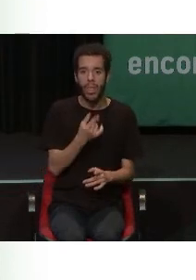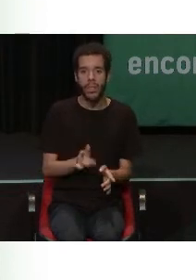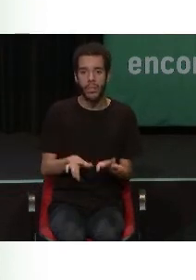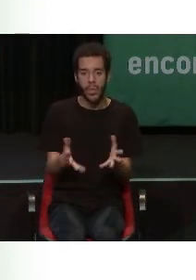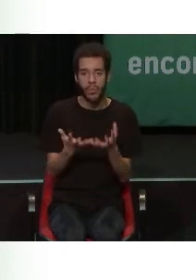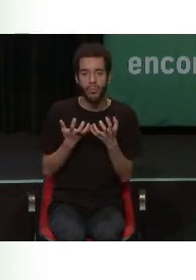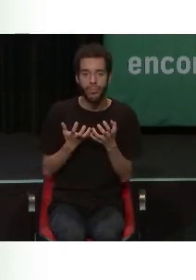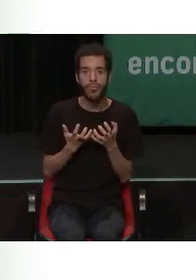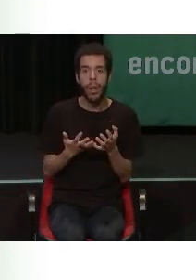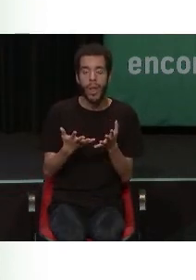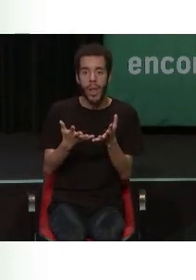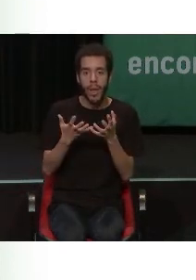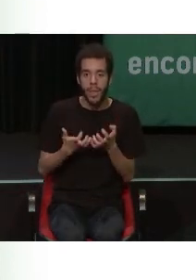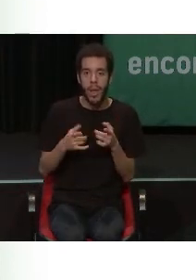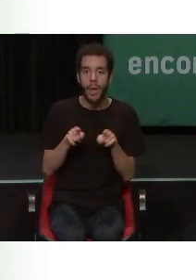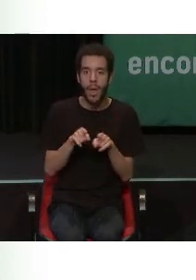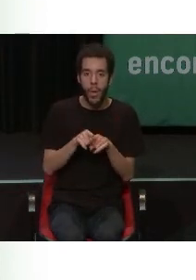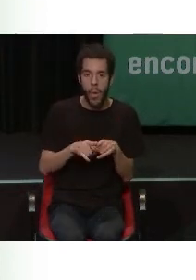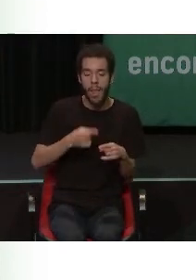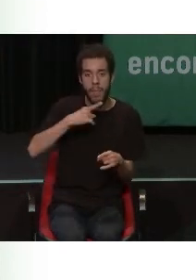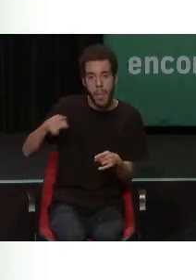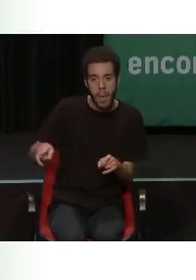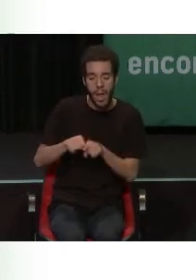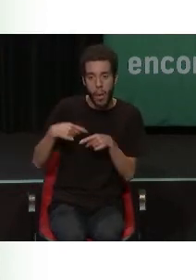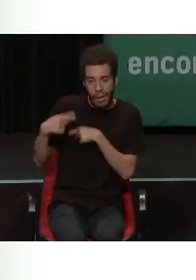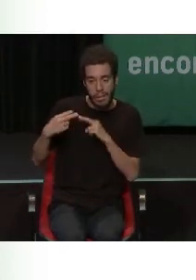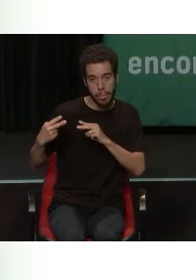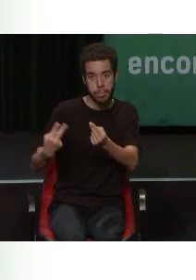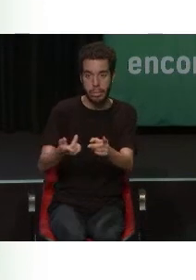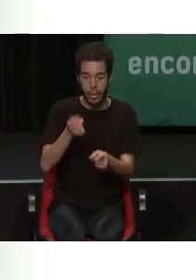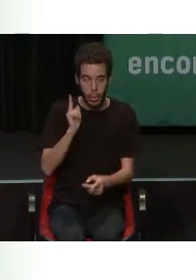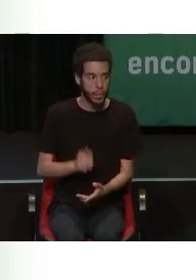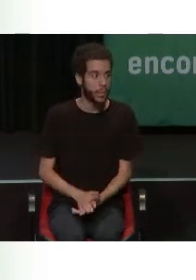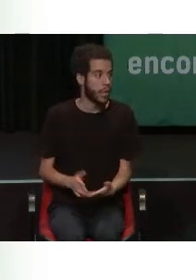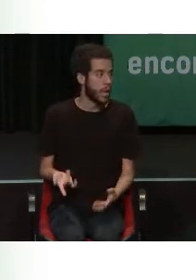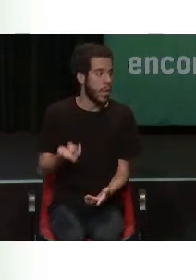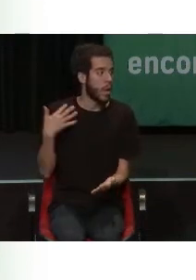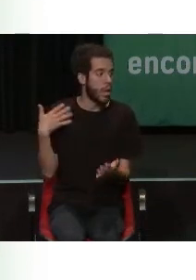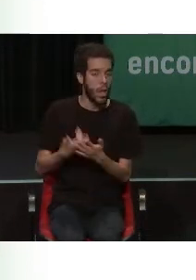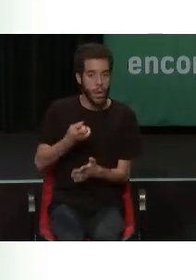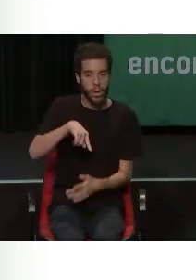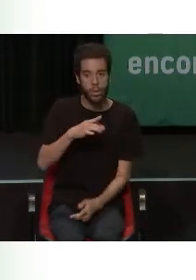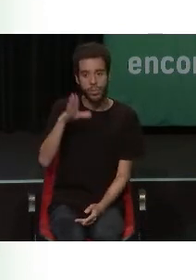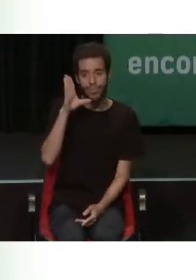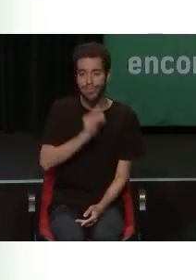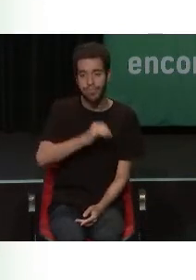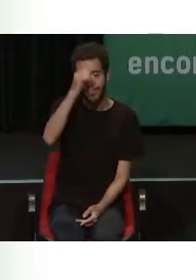function constitutively and in an oncogenic fashion. What we didn't know until recently was